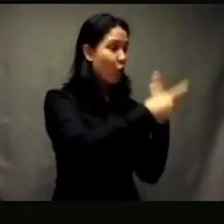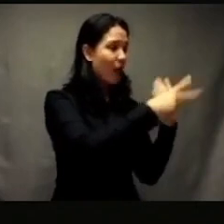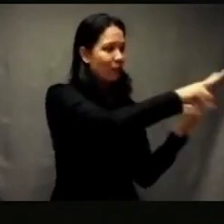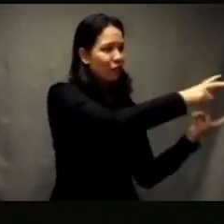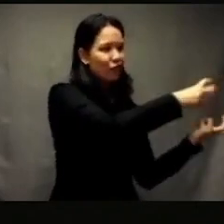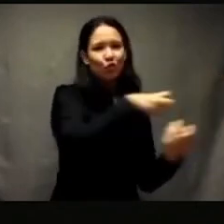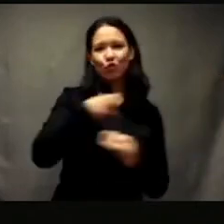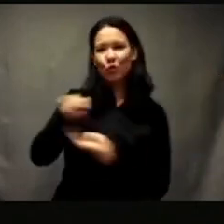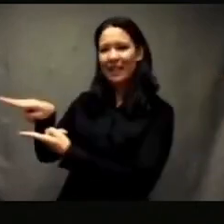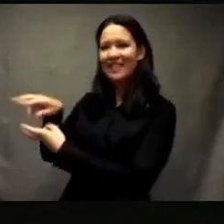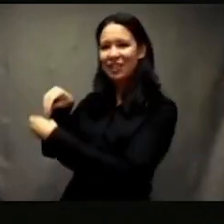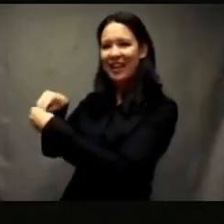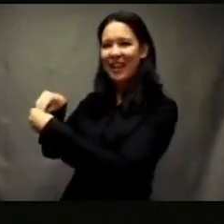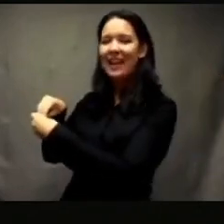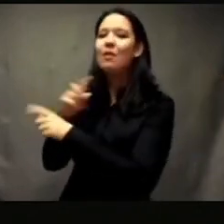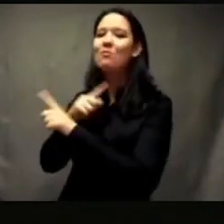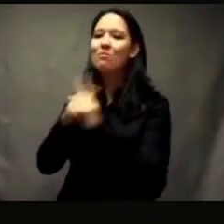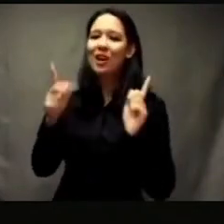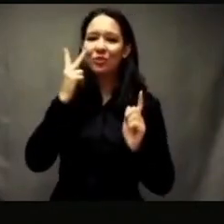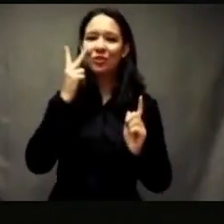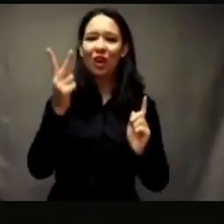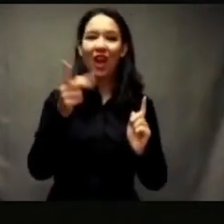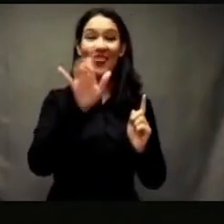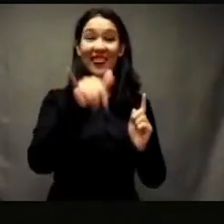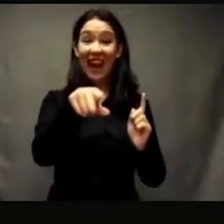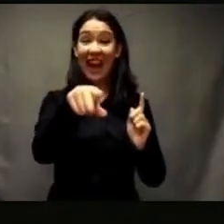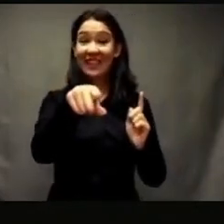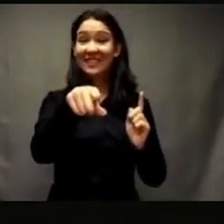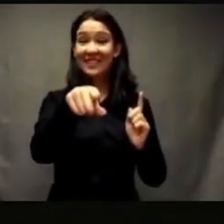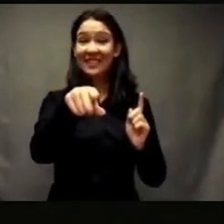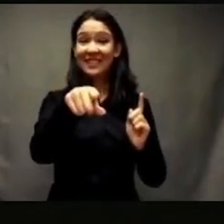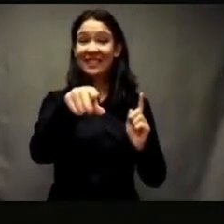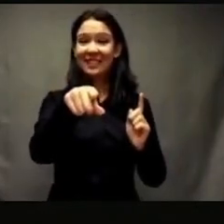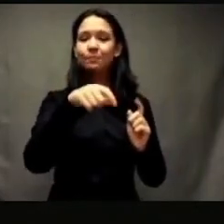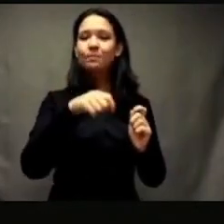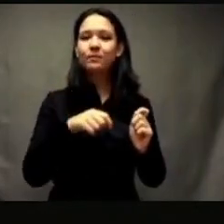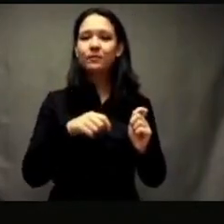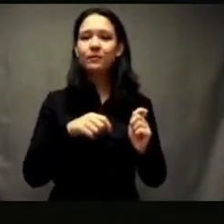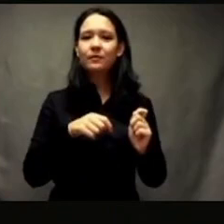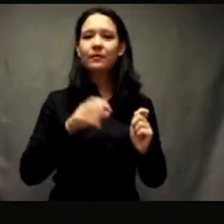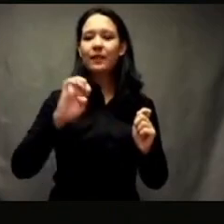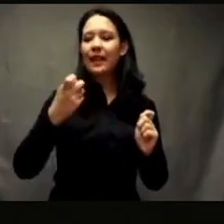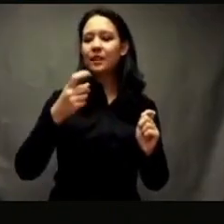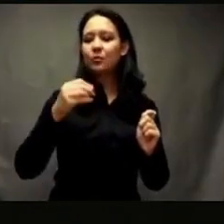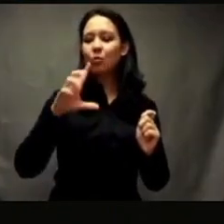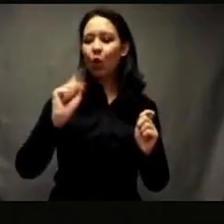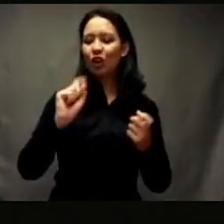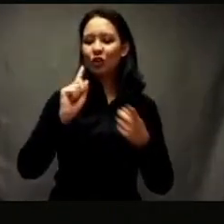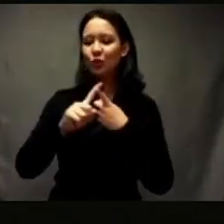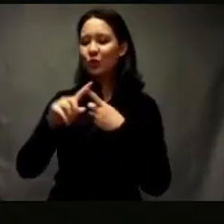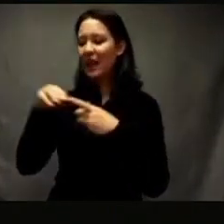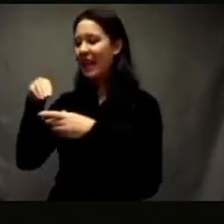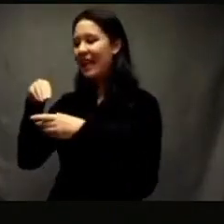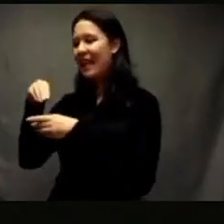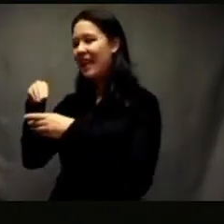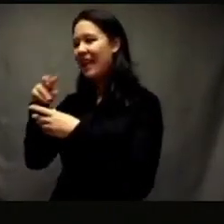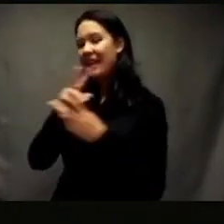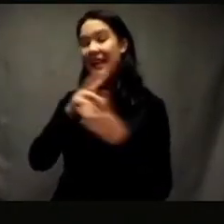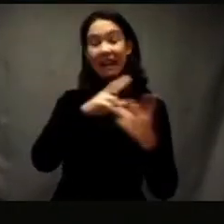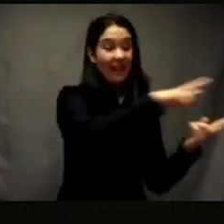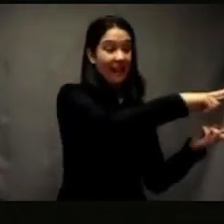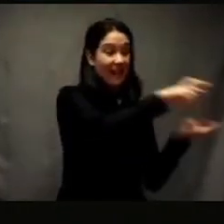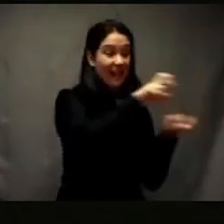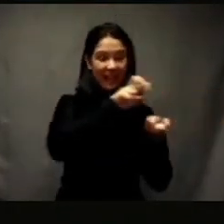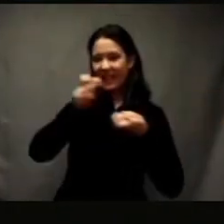from, let's see, this switch slide here, the exporting to importing would be a little complex for just